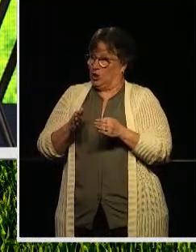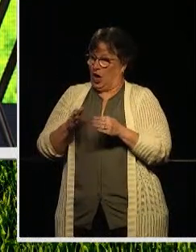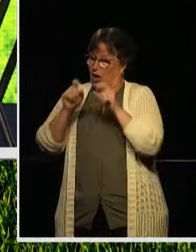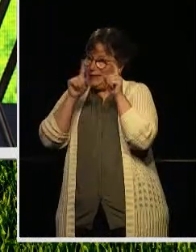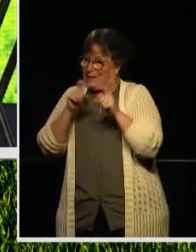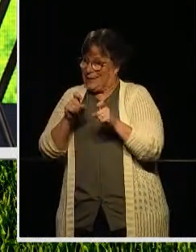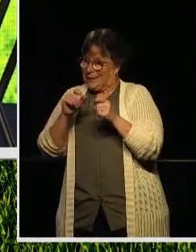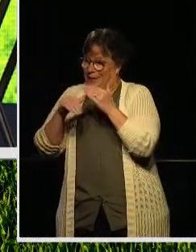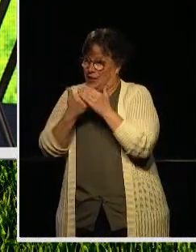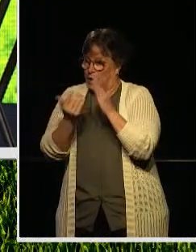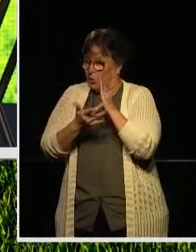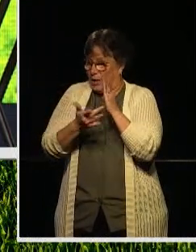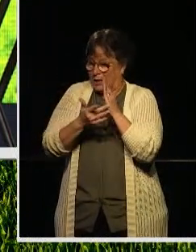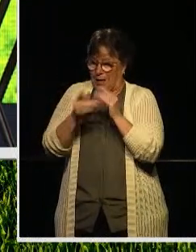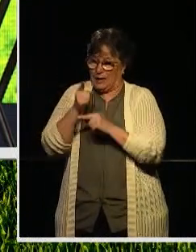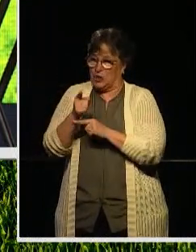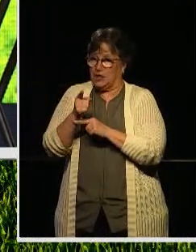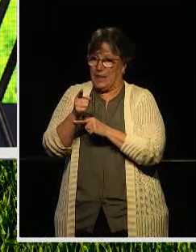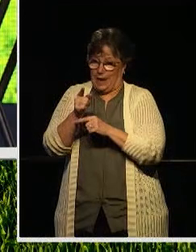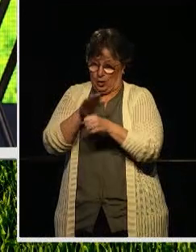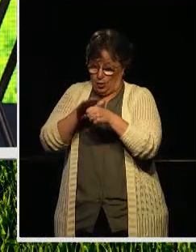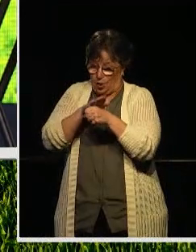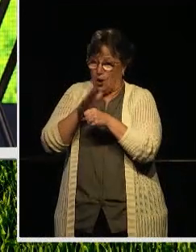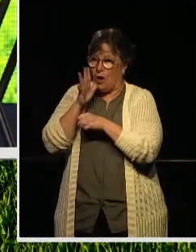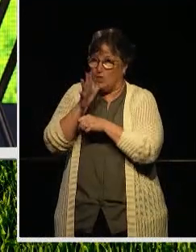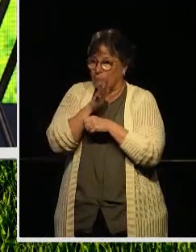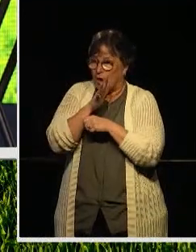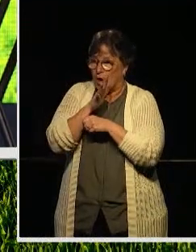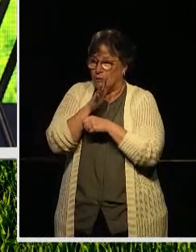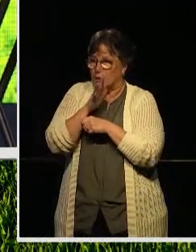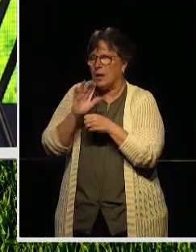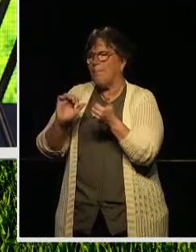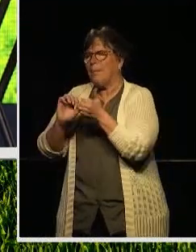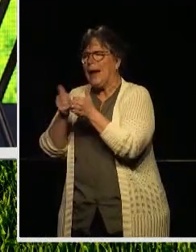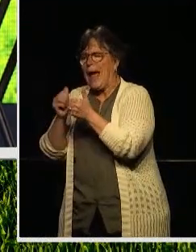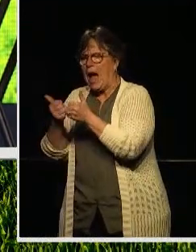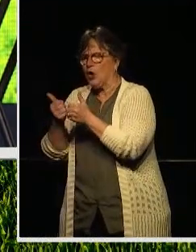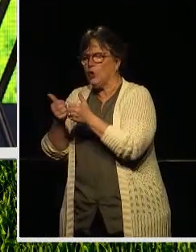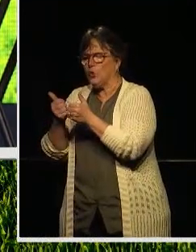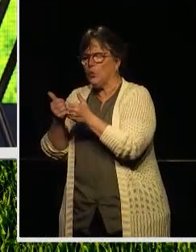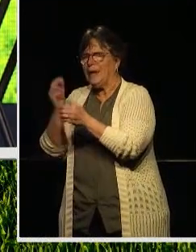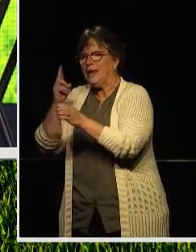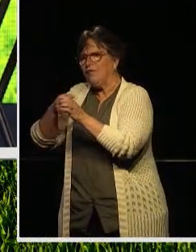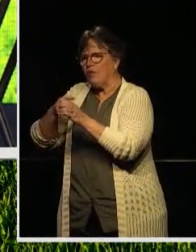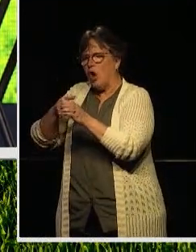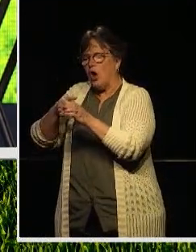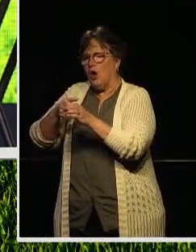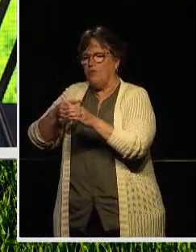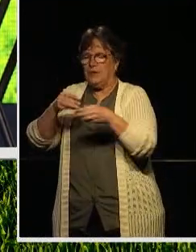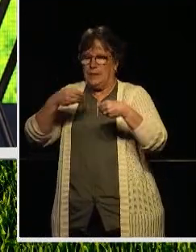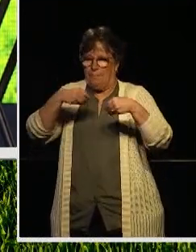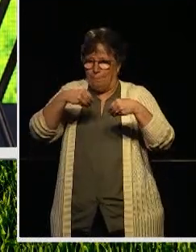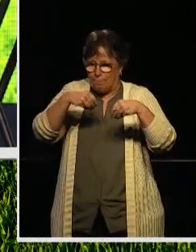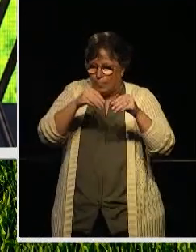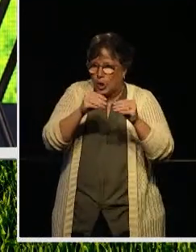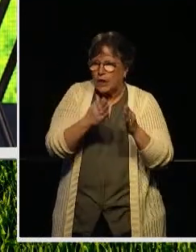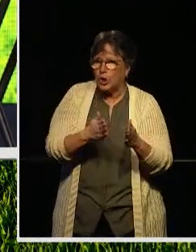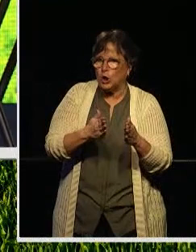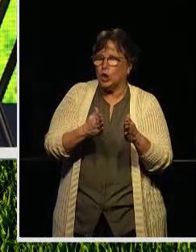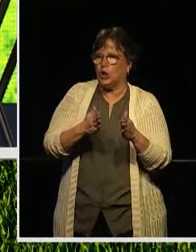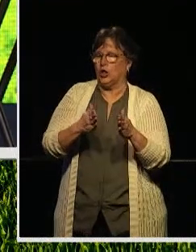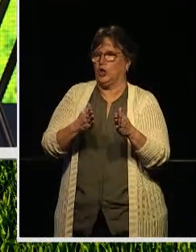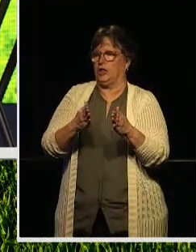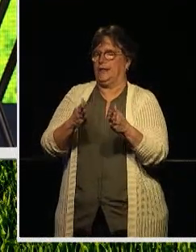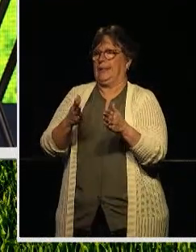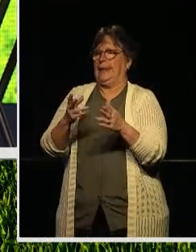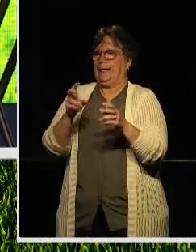on farm. Are there ways of involving the marketers, the shippers, the insurers, and